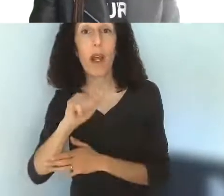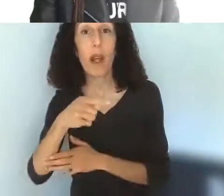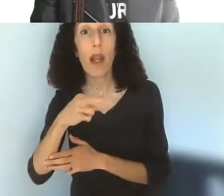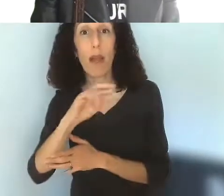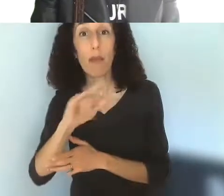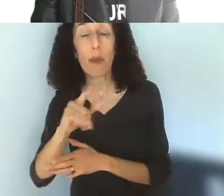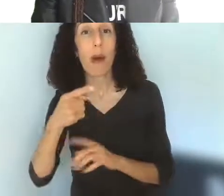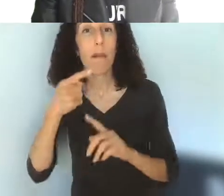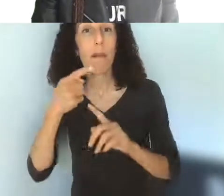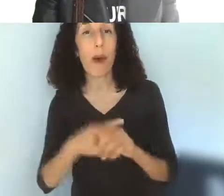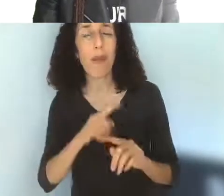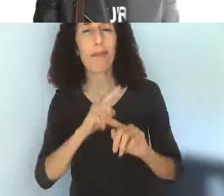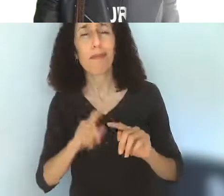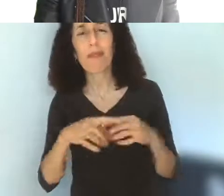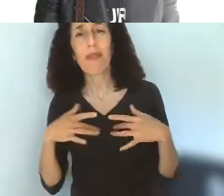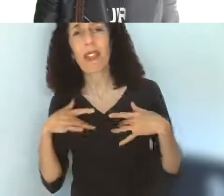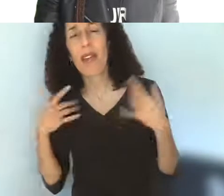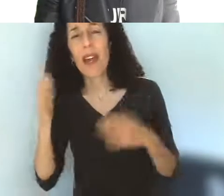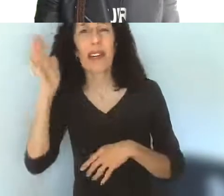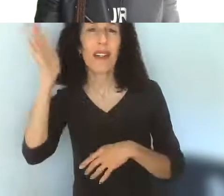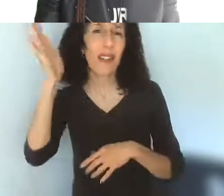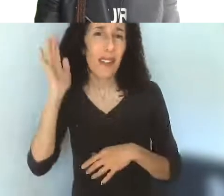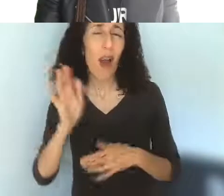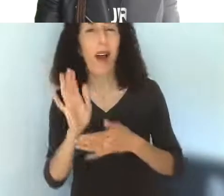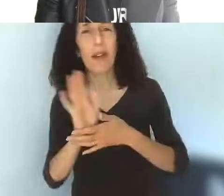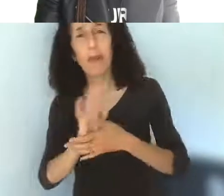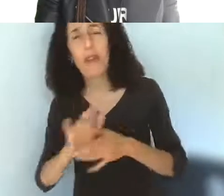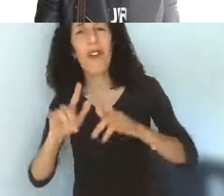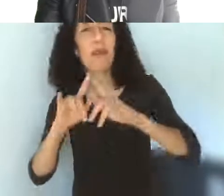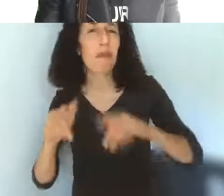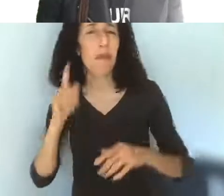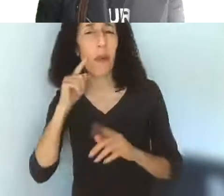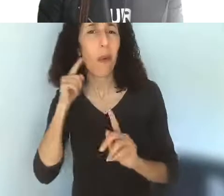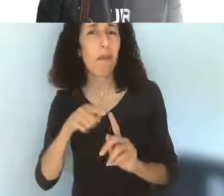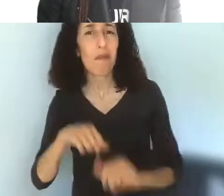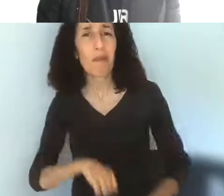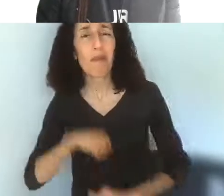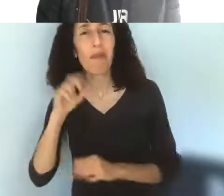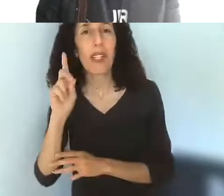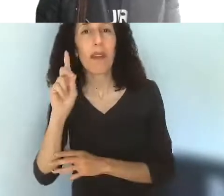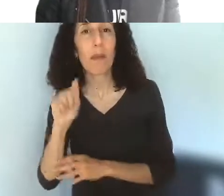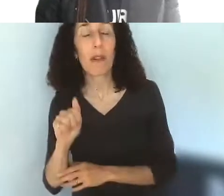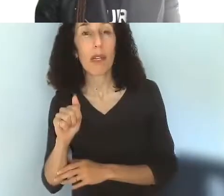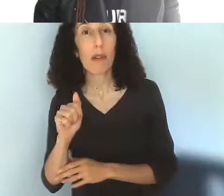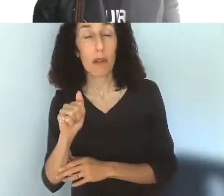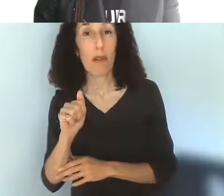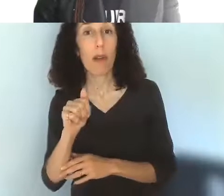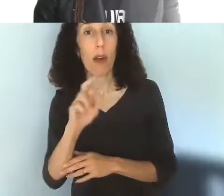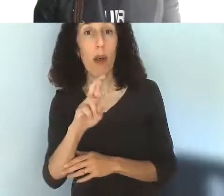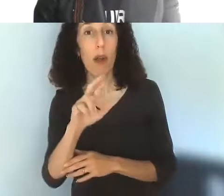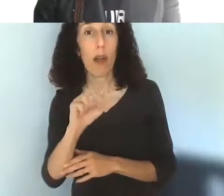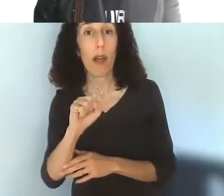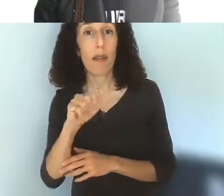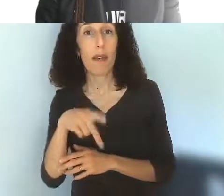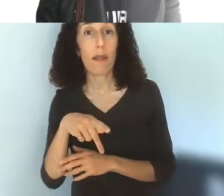and this was a wonderful way to kick it all off. The link was posted earlier for you to RSVP, but we'll